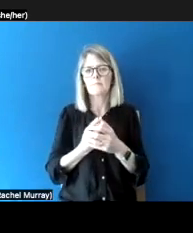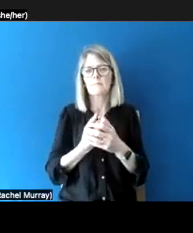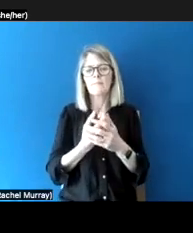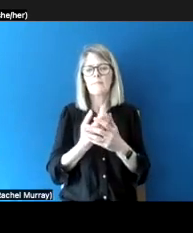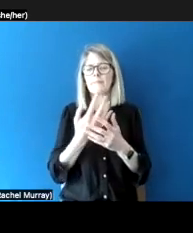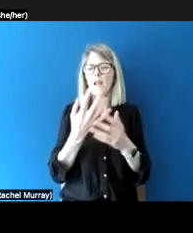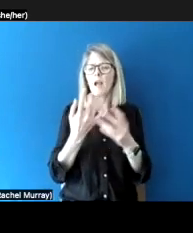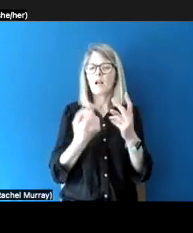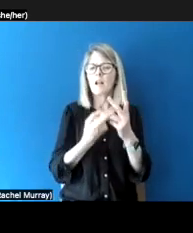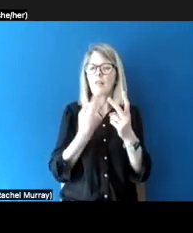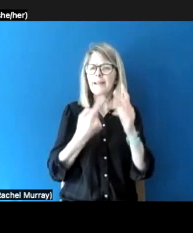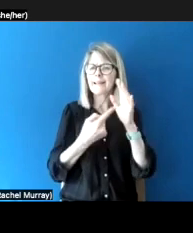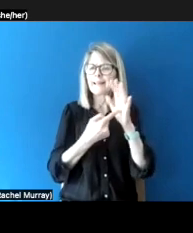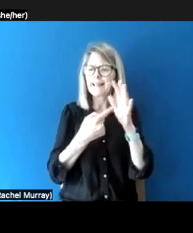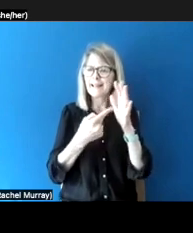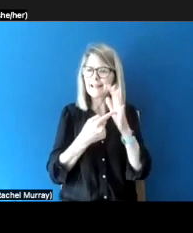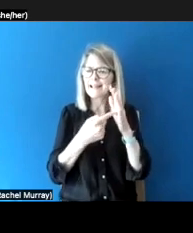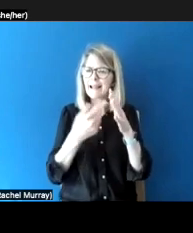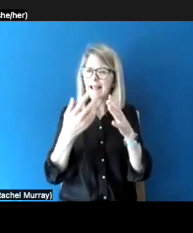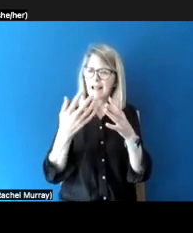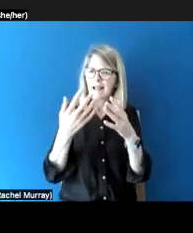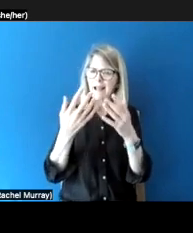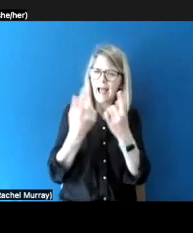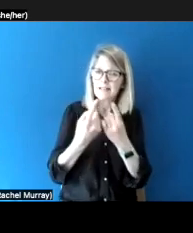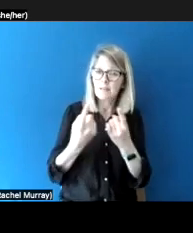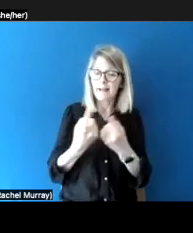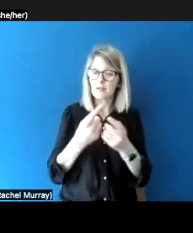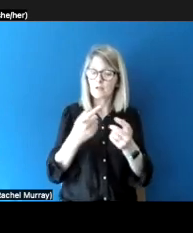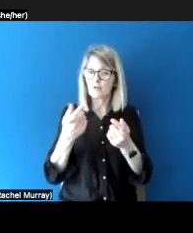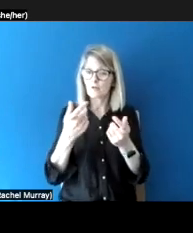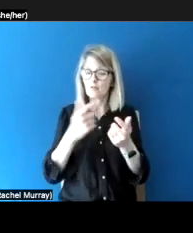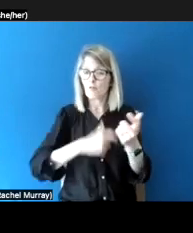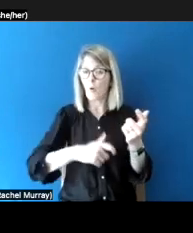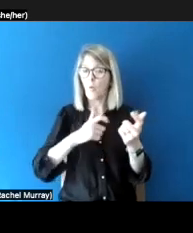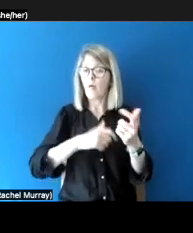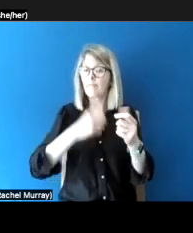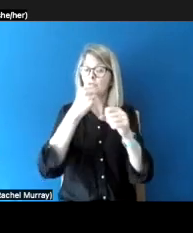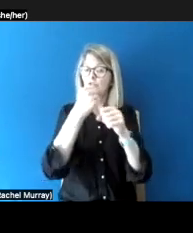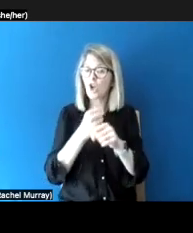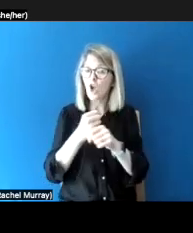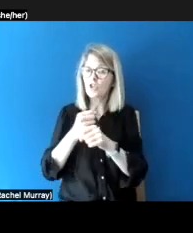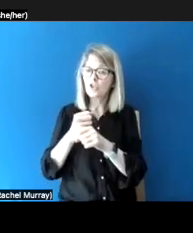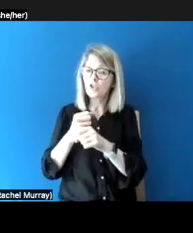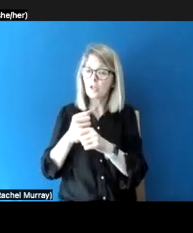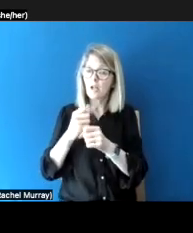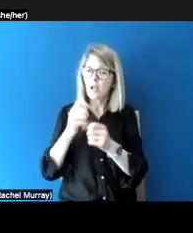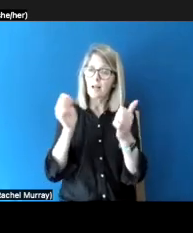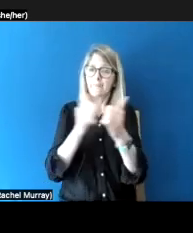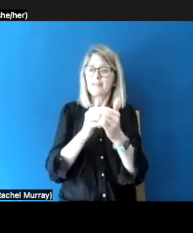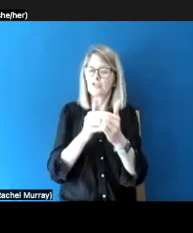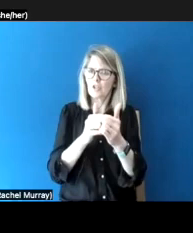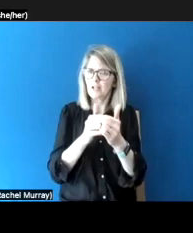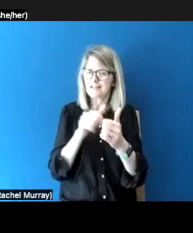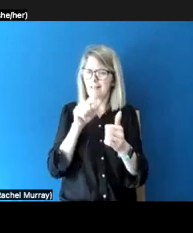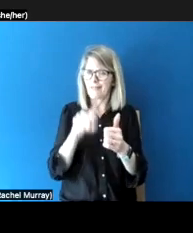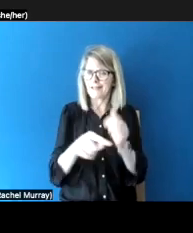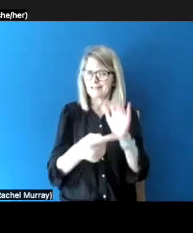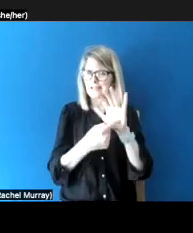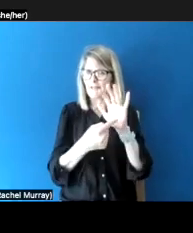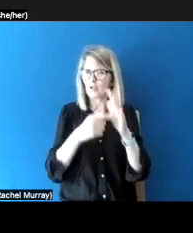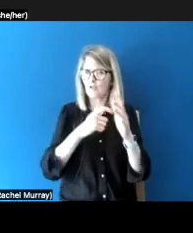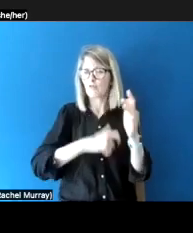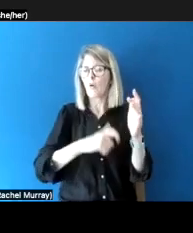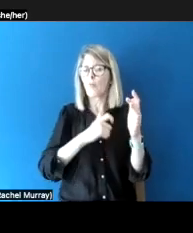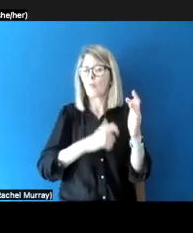is the role of church commissioners. Even today, church commissioners play a very significant role. And of course, as we know,